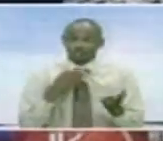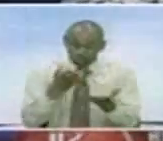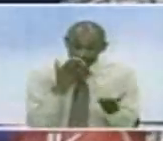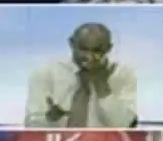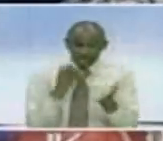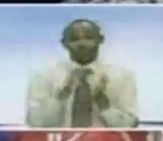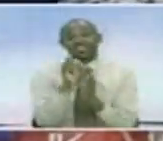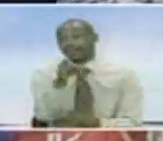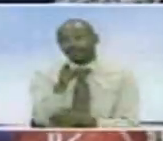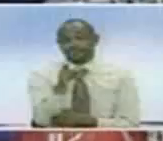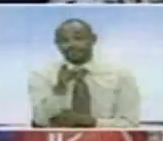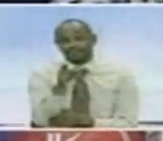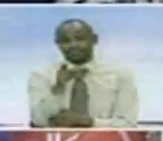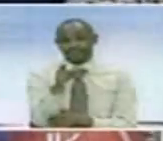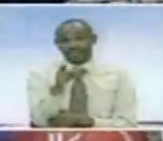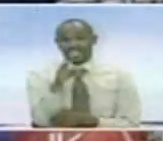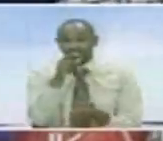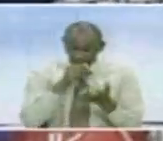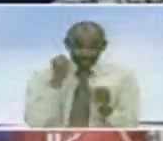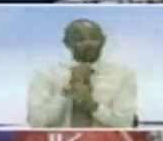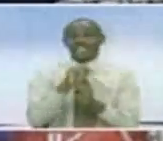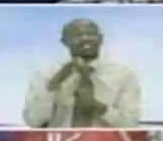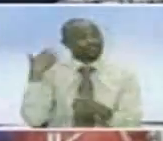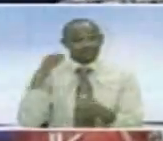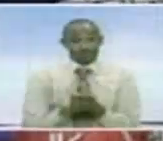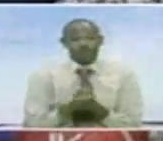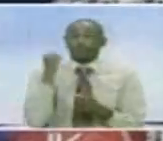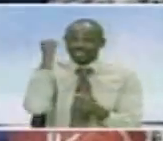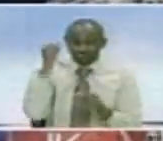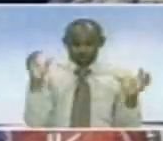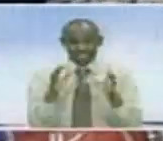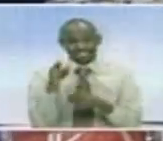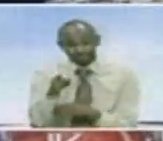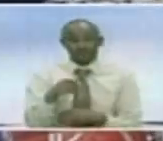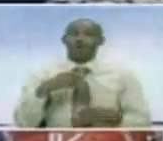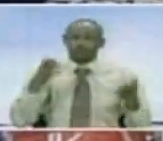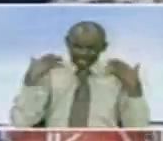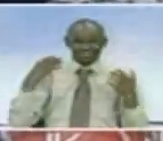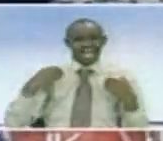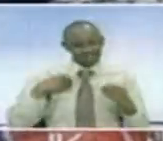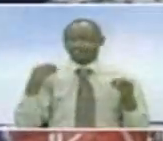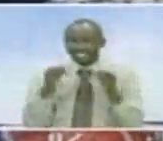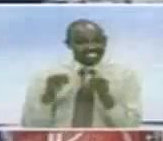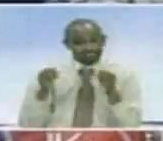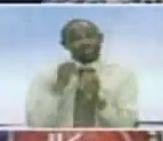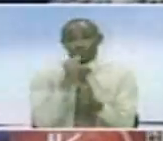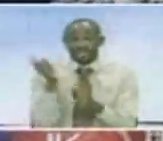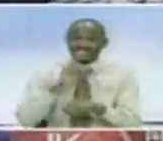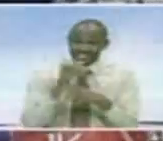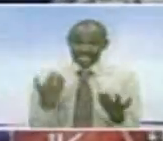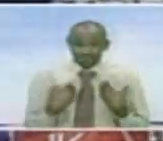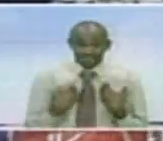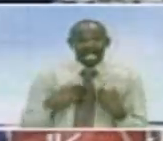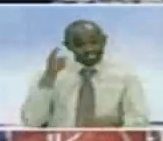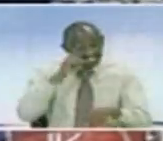negotiate with them. And that's what we normally do. Political parties forever hold rallies on working days. Even